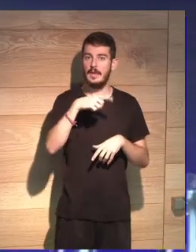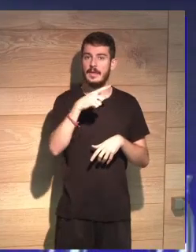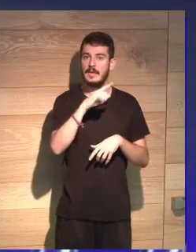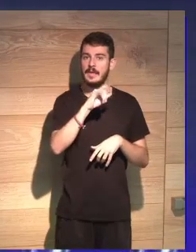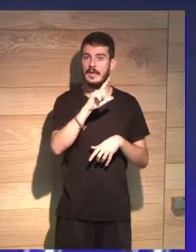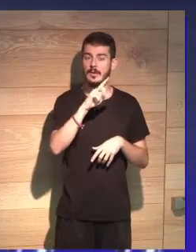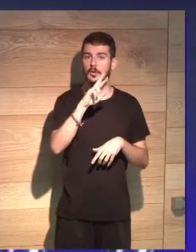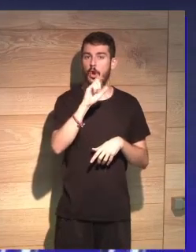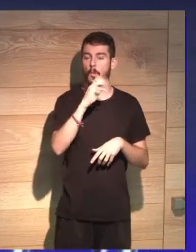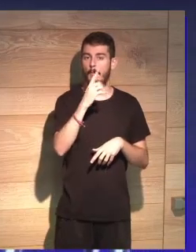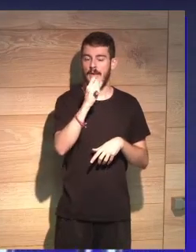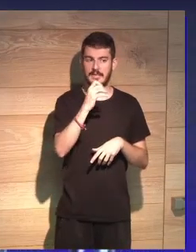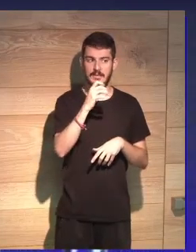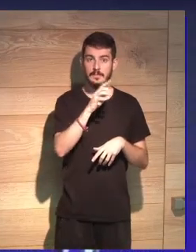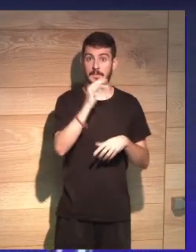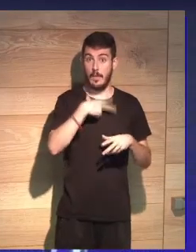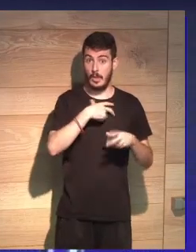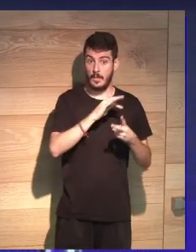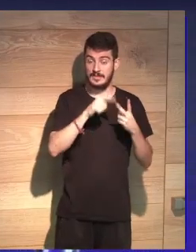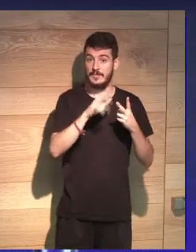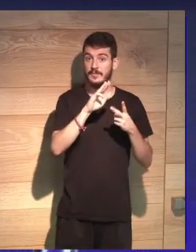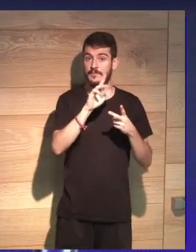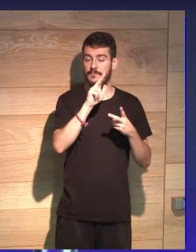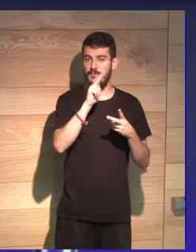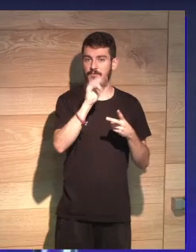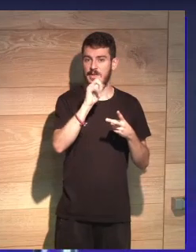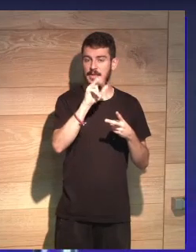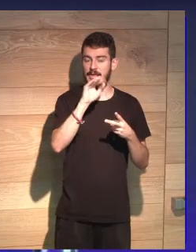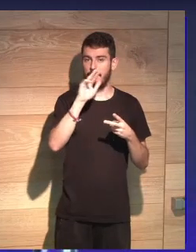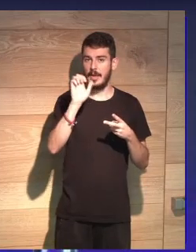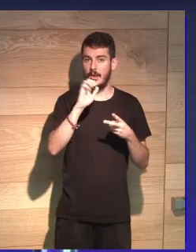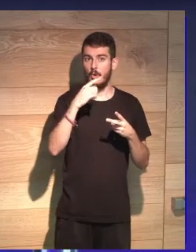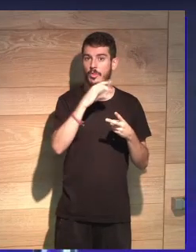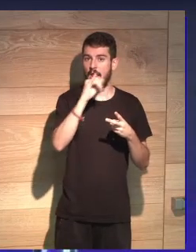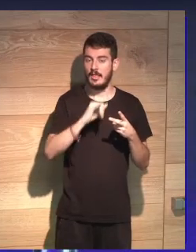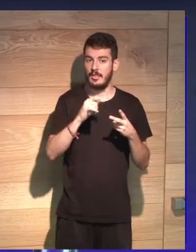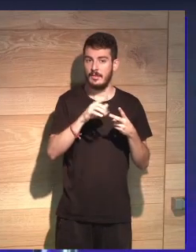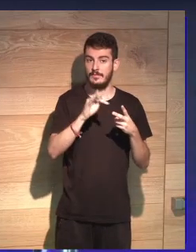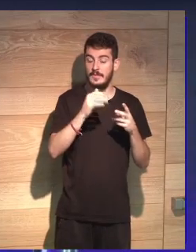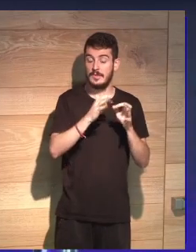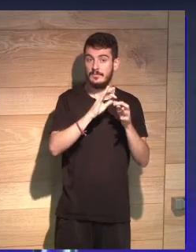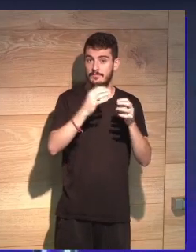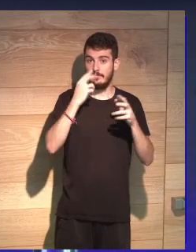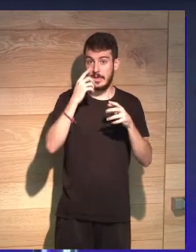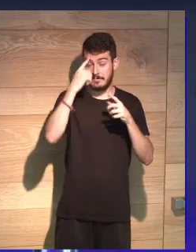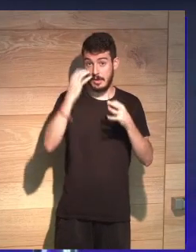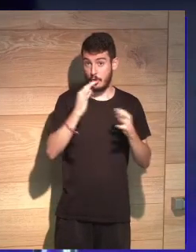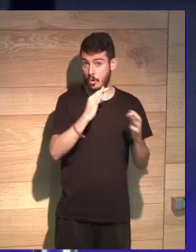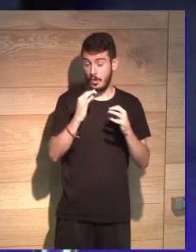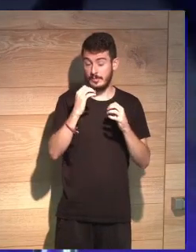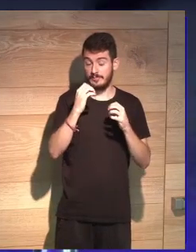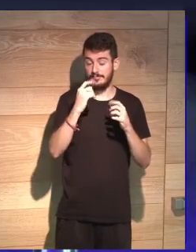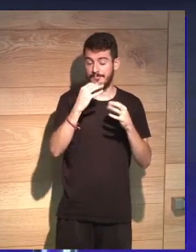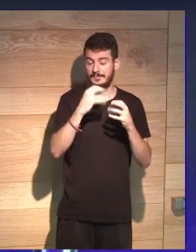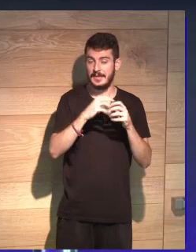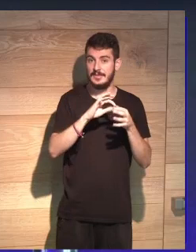have Jaime Gil Robles, Philip Gonzalez, who is an expert in digital disconnect and also the